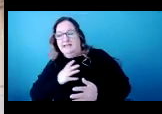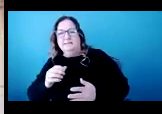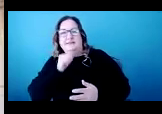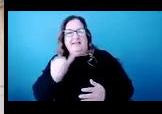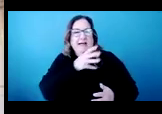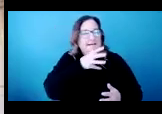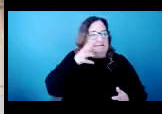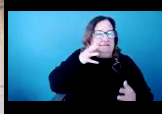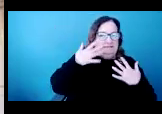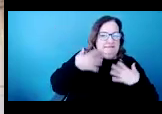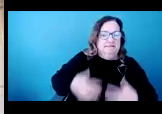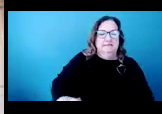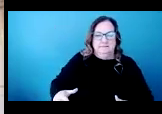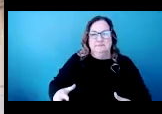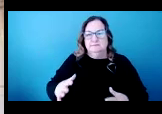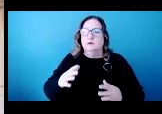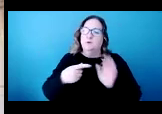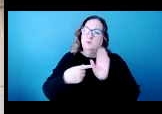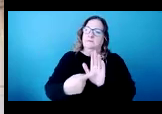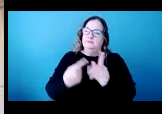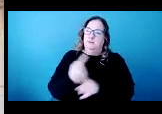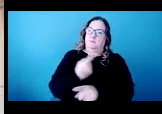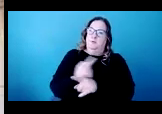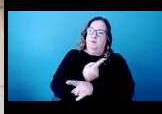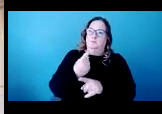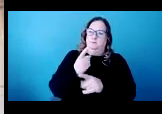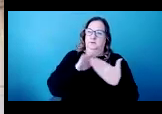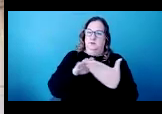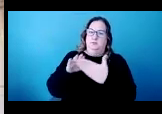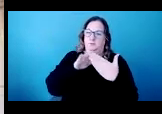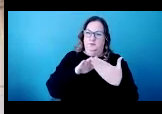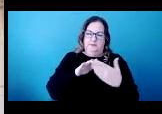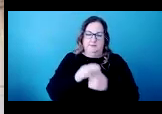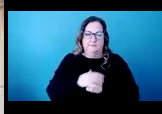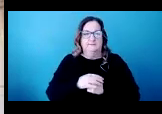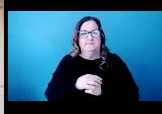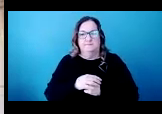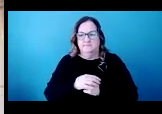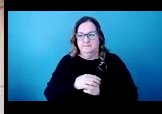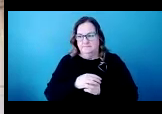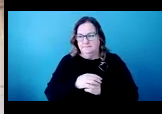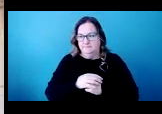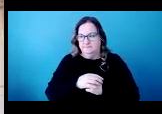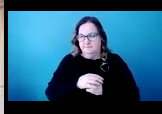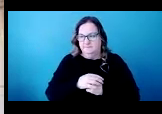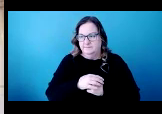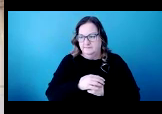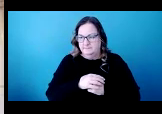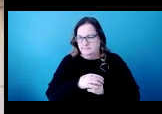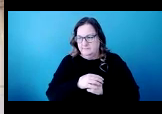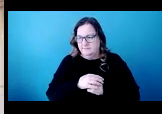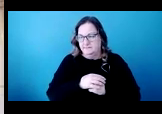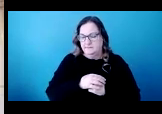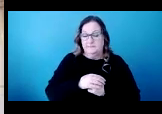disability community appropriately. And then if you haven't, or if you don't get a chance to talk